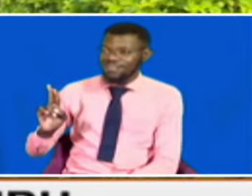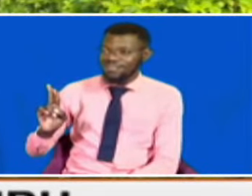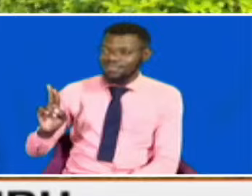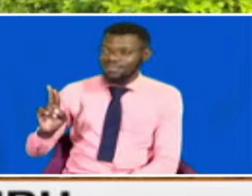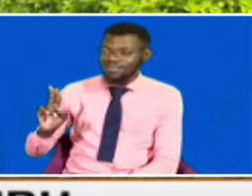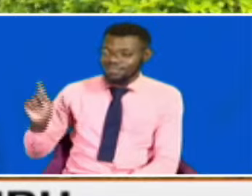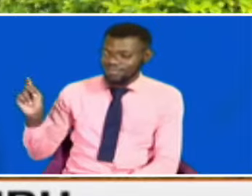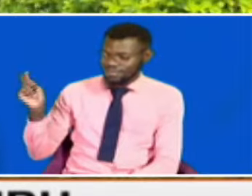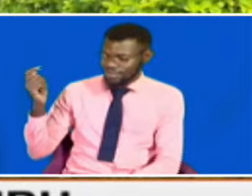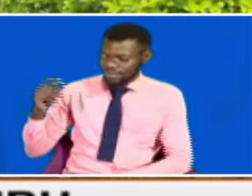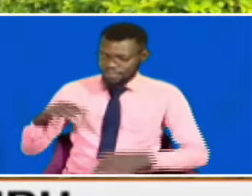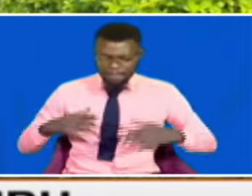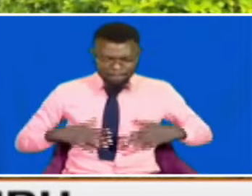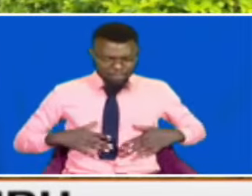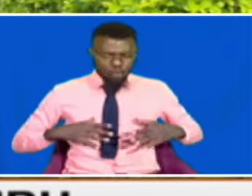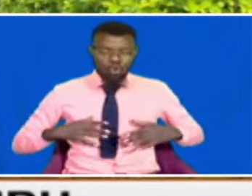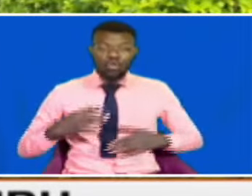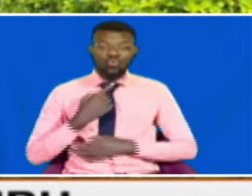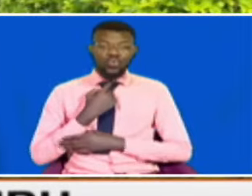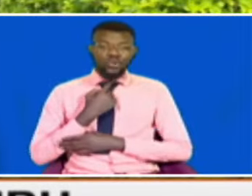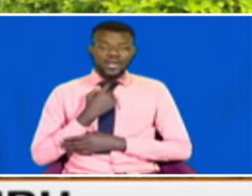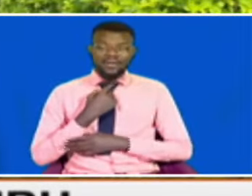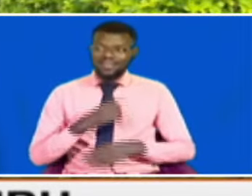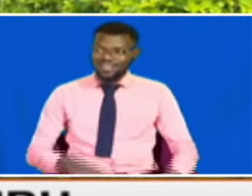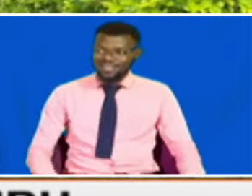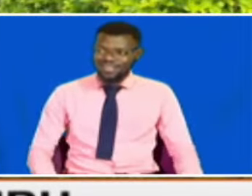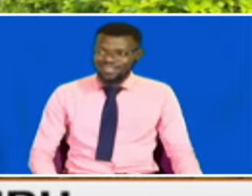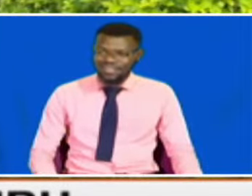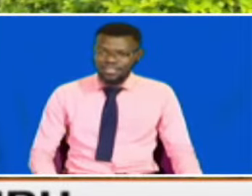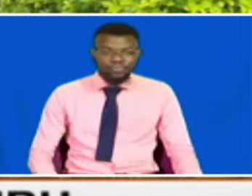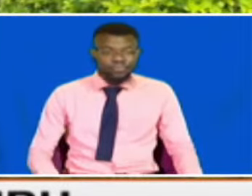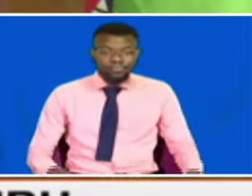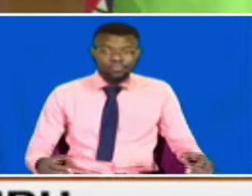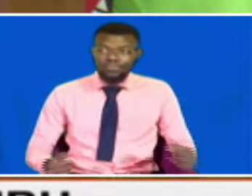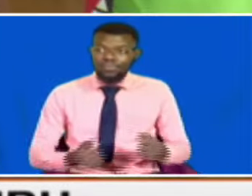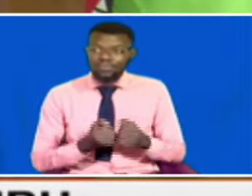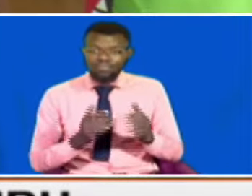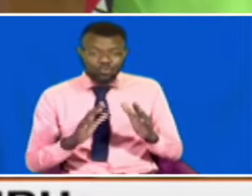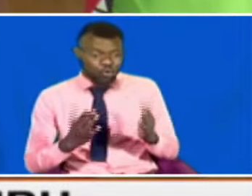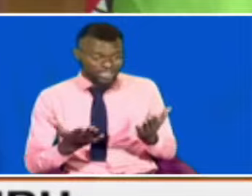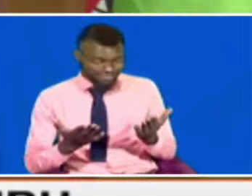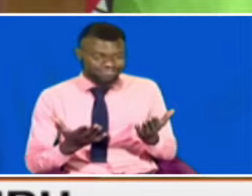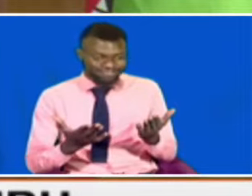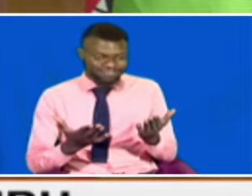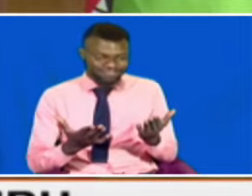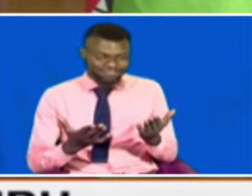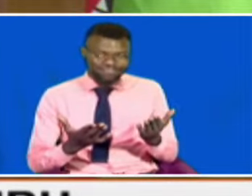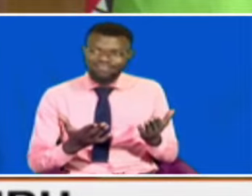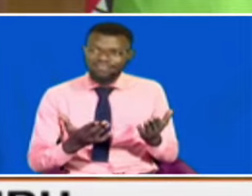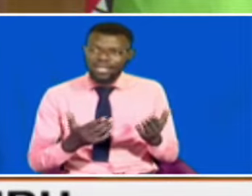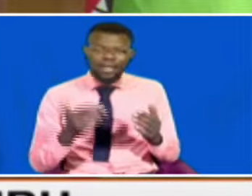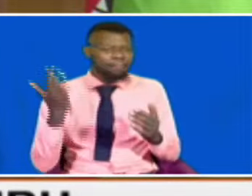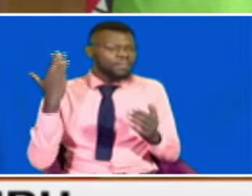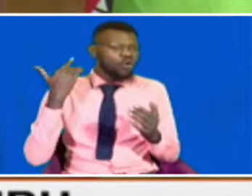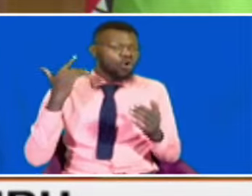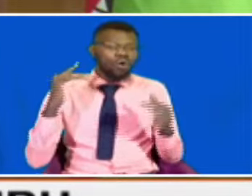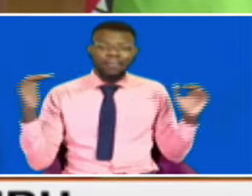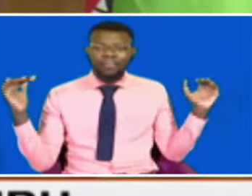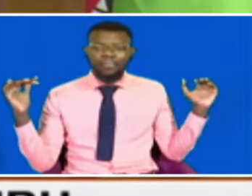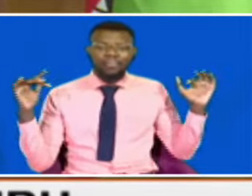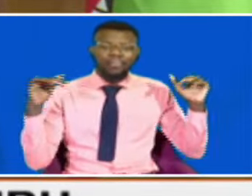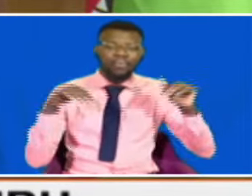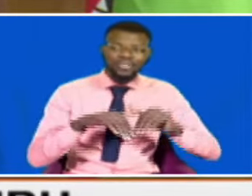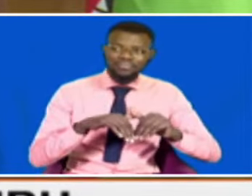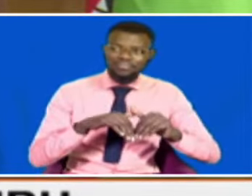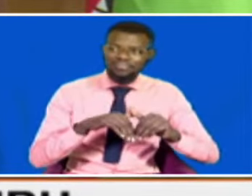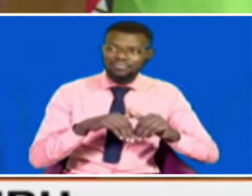Union. Na hiyo, ishara yake ilikuwa dume. The outcome of that conference was